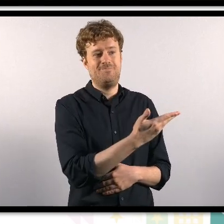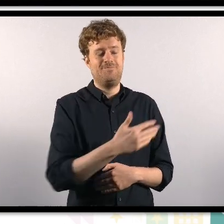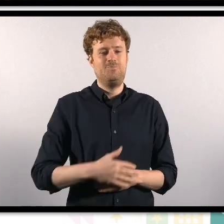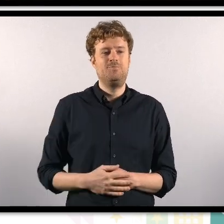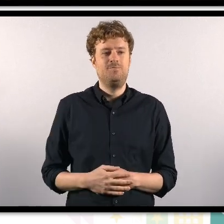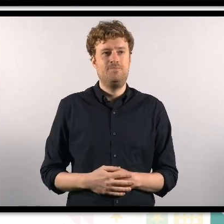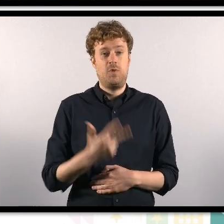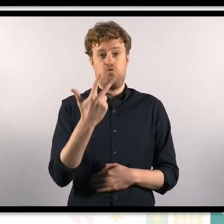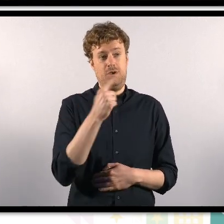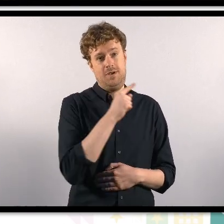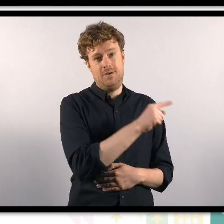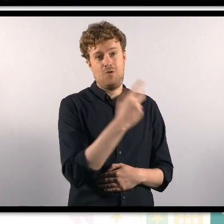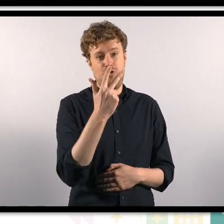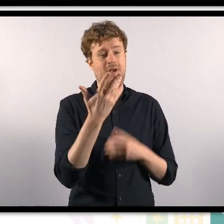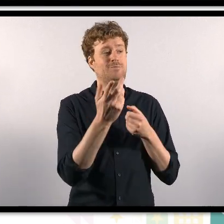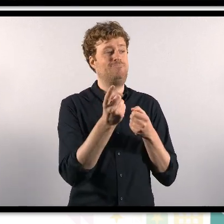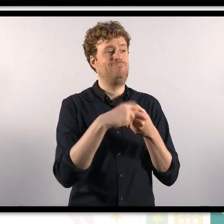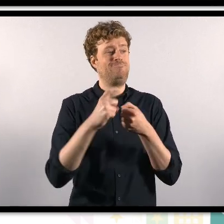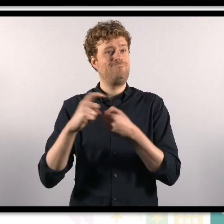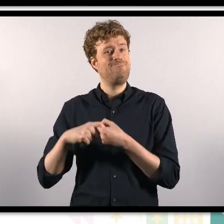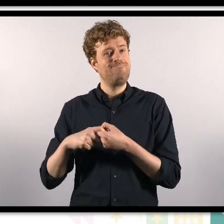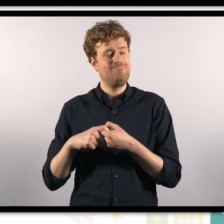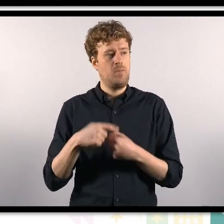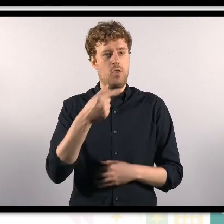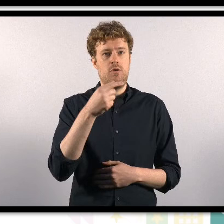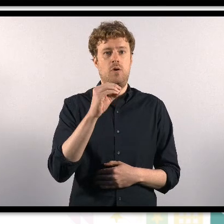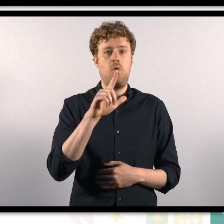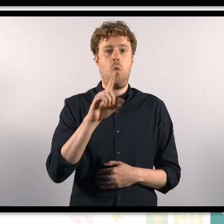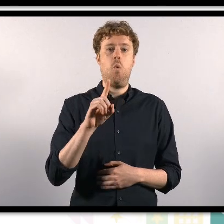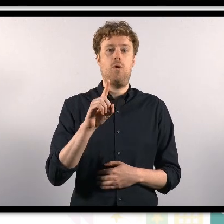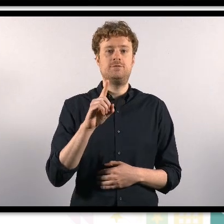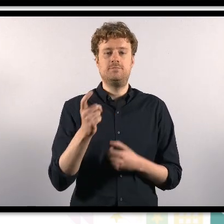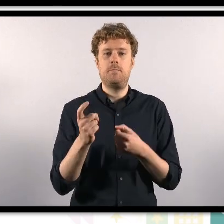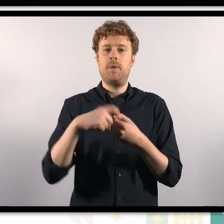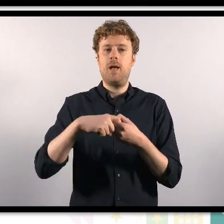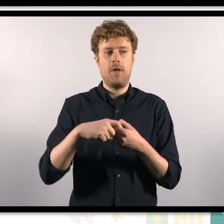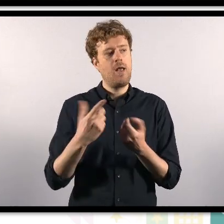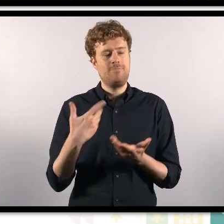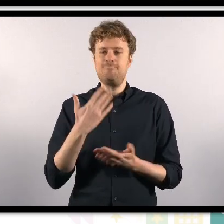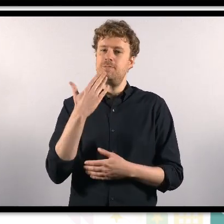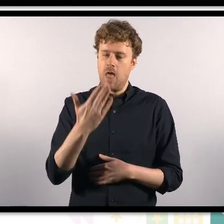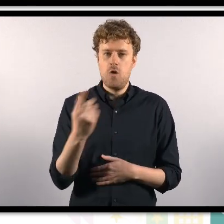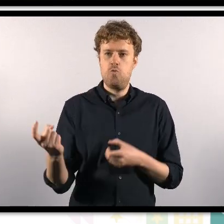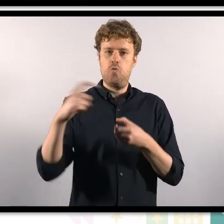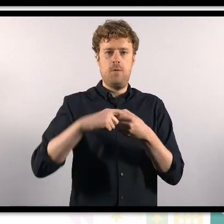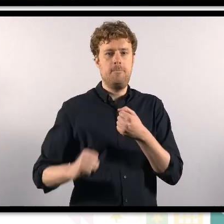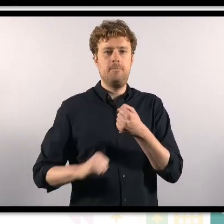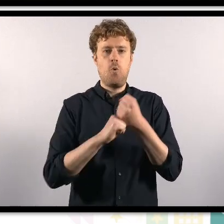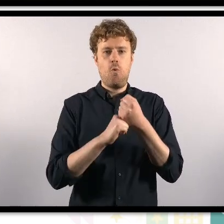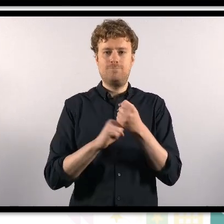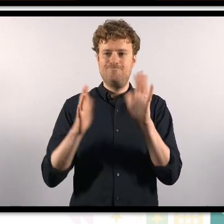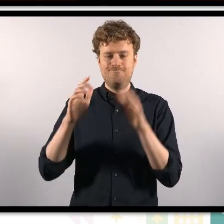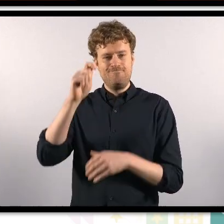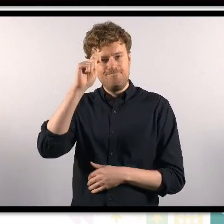this lovely organization. We also have a lot of other new members, silver members, academics,